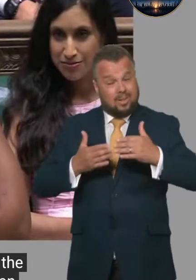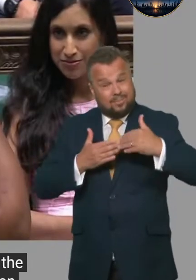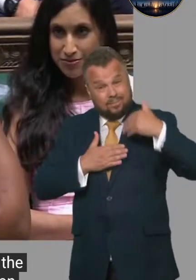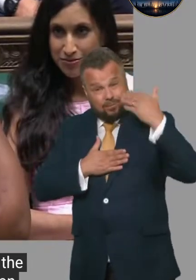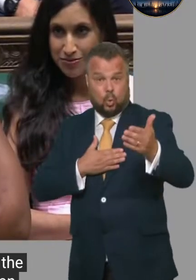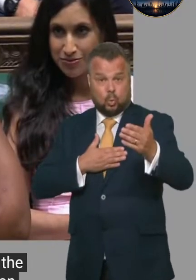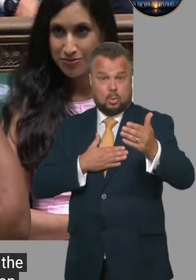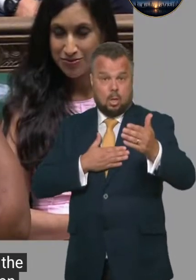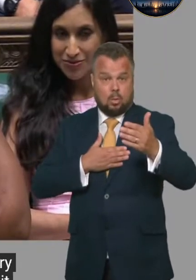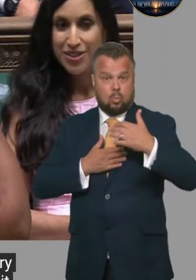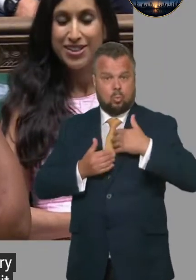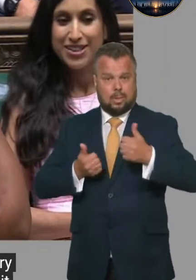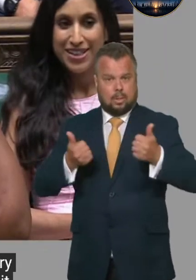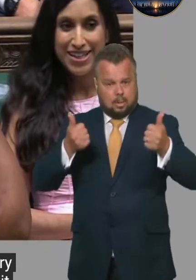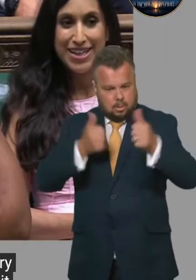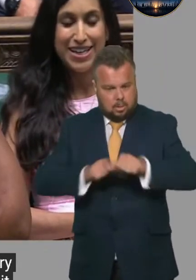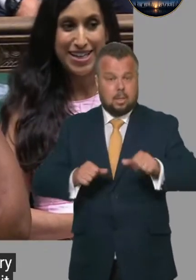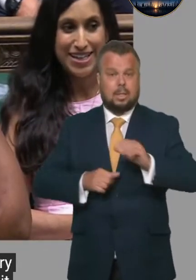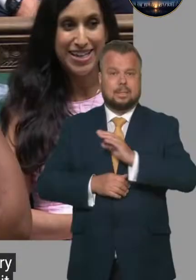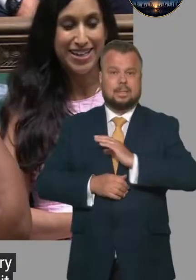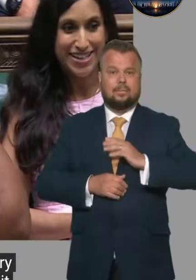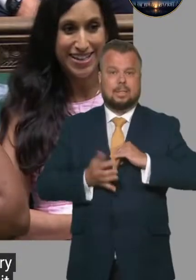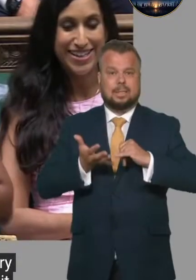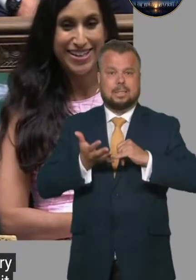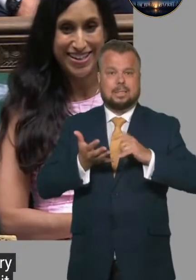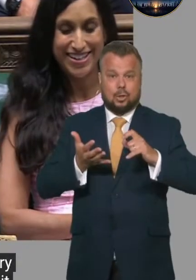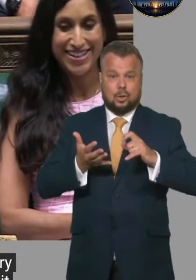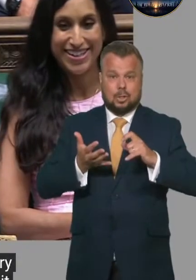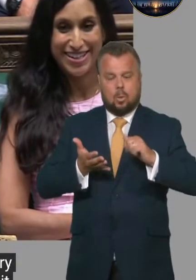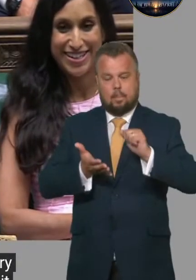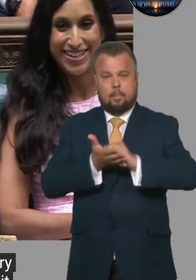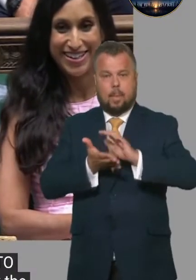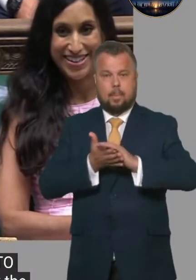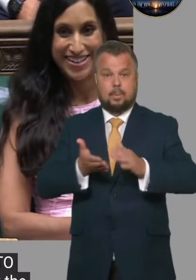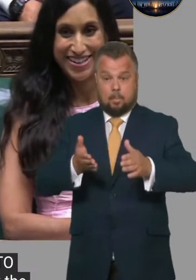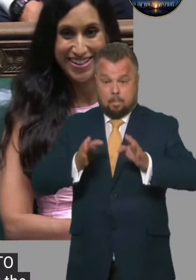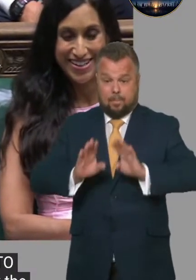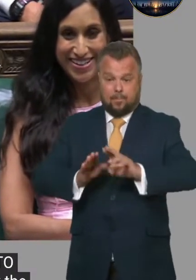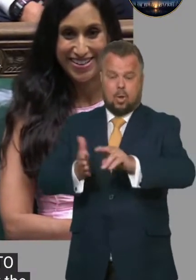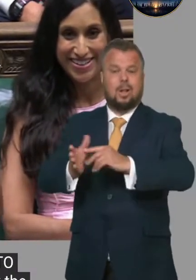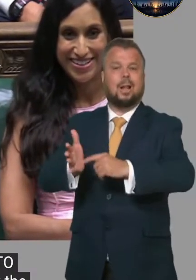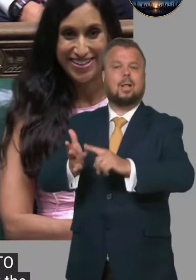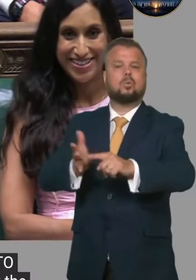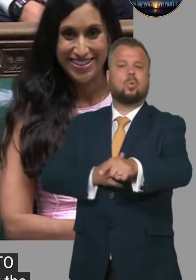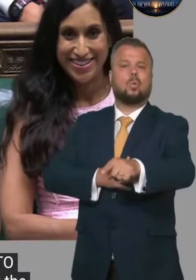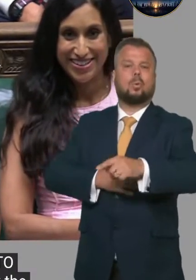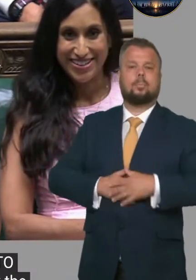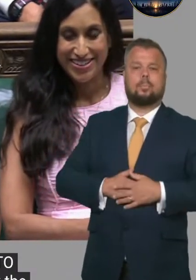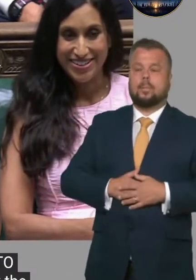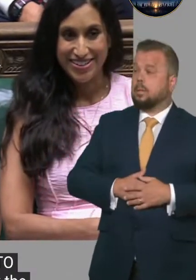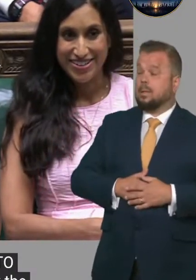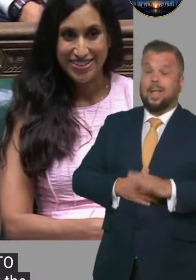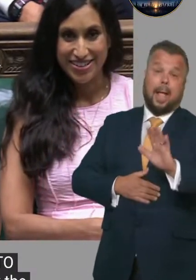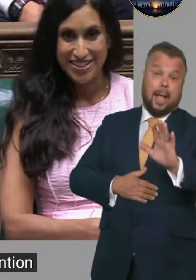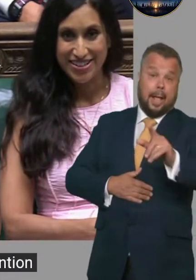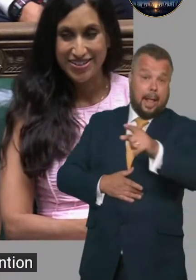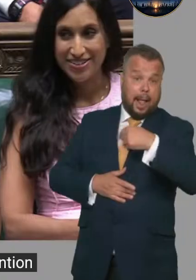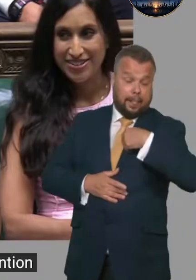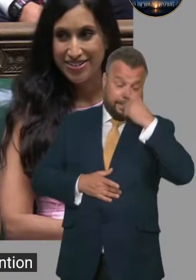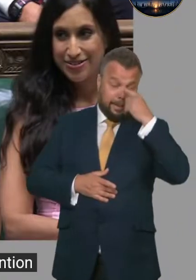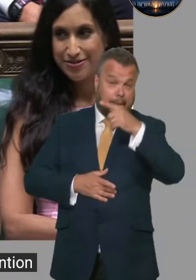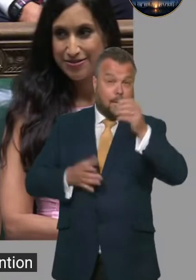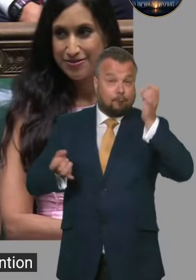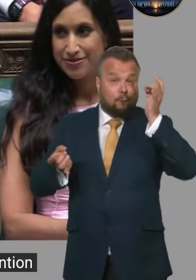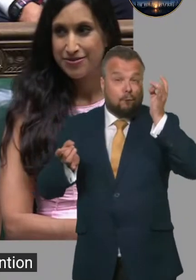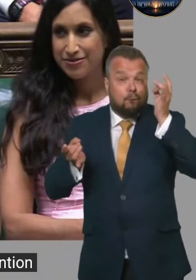that in Aberdeen South we got 50%. And he says that he's funding defence. The truth is, he wouldn't